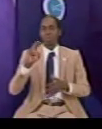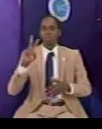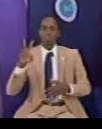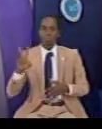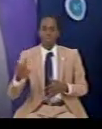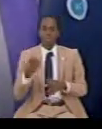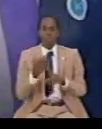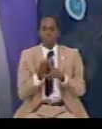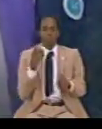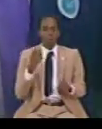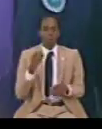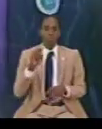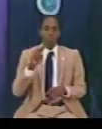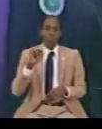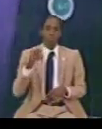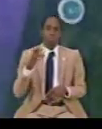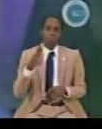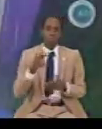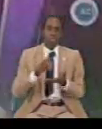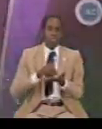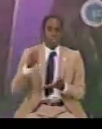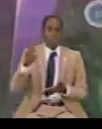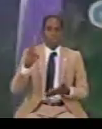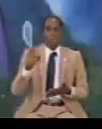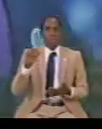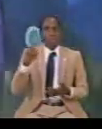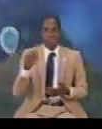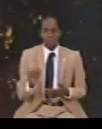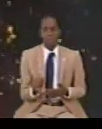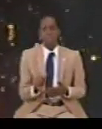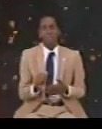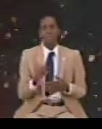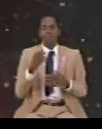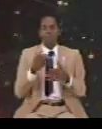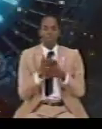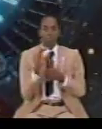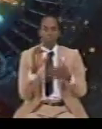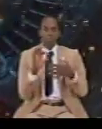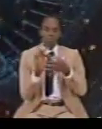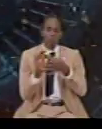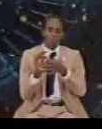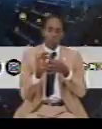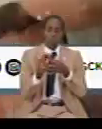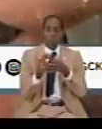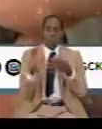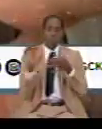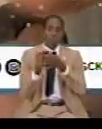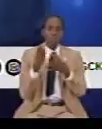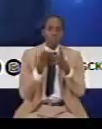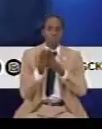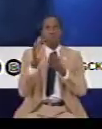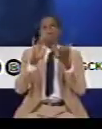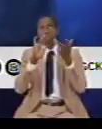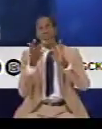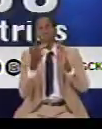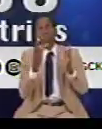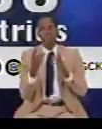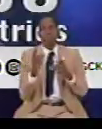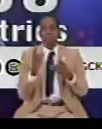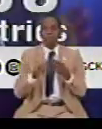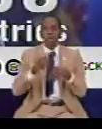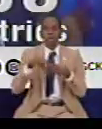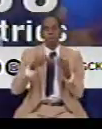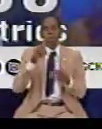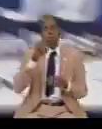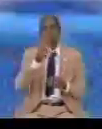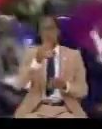Delta, the oil of anointing will be transported by satellite and all our social media links to over 150 countries